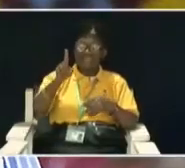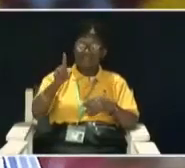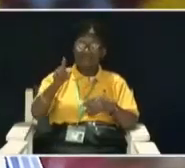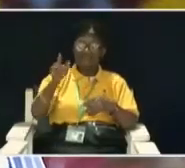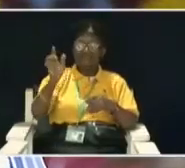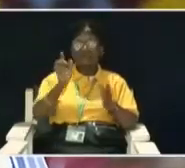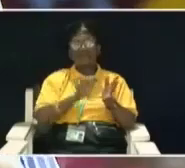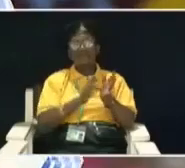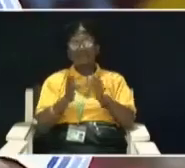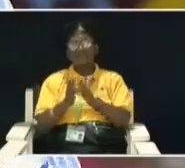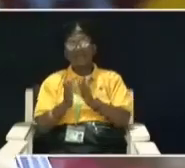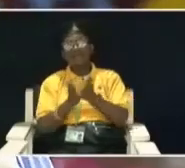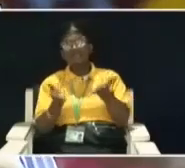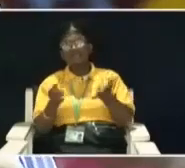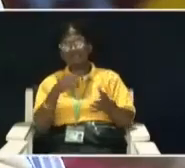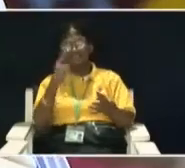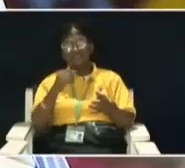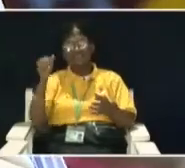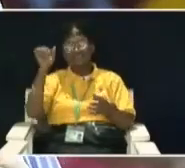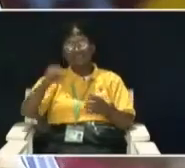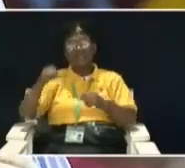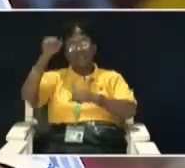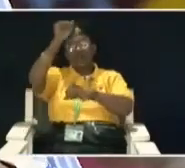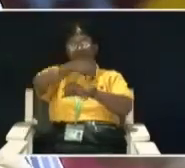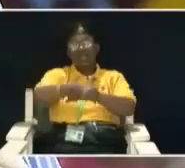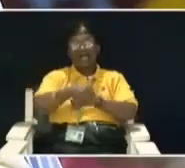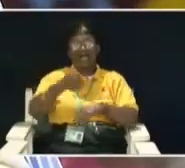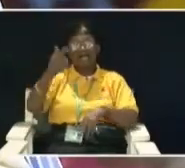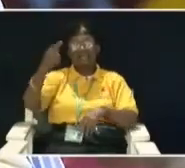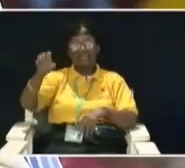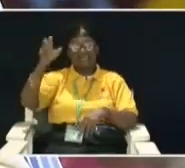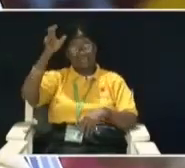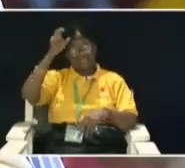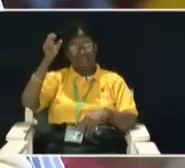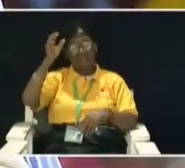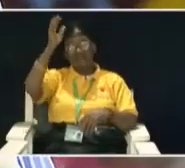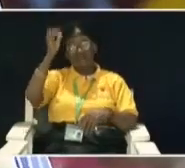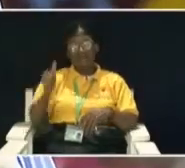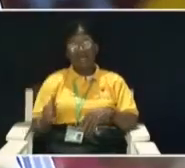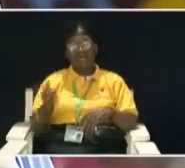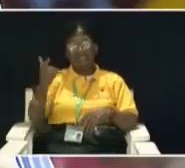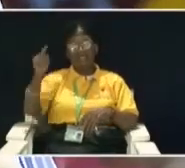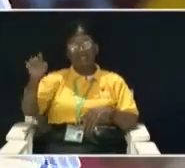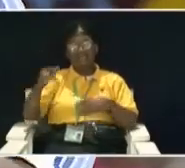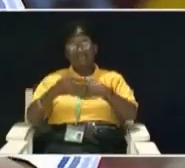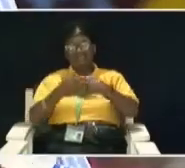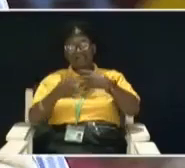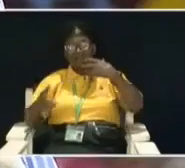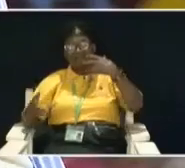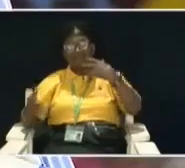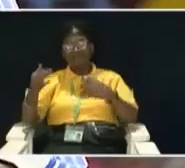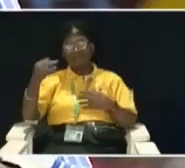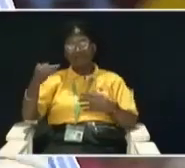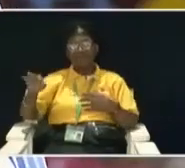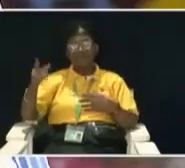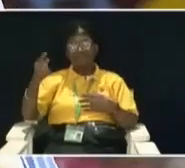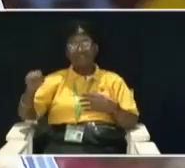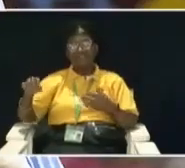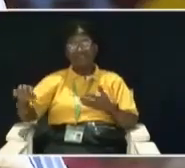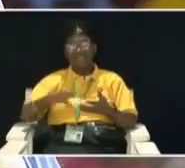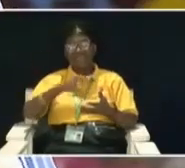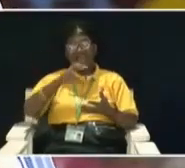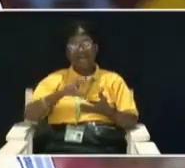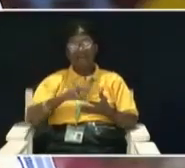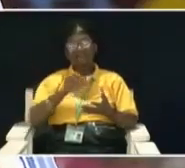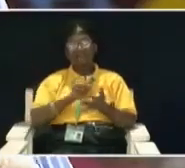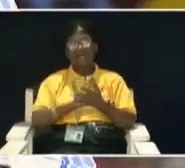Bible said they overcame the devil by the blood of the Lamb. That is, when you are covered in